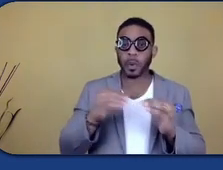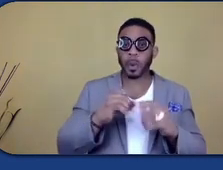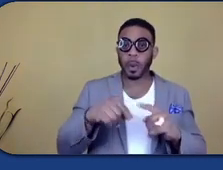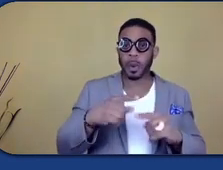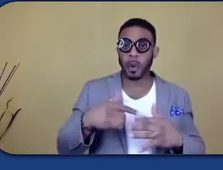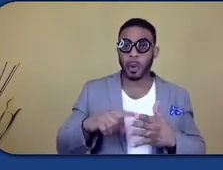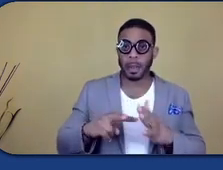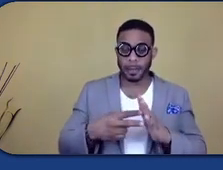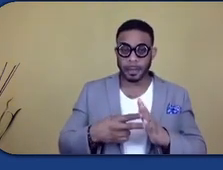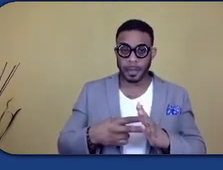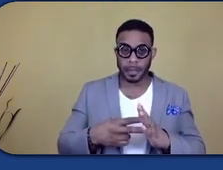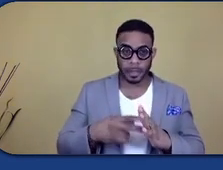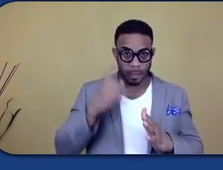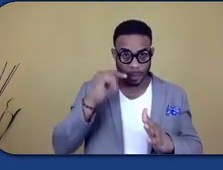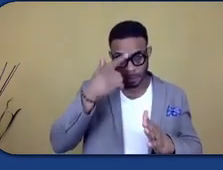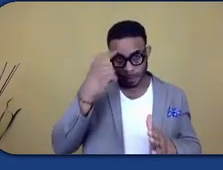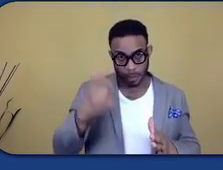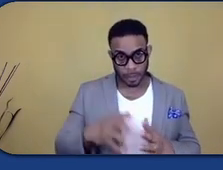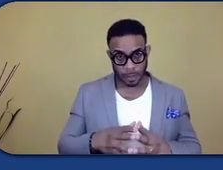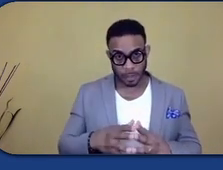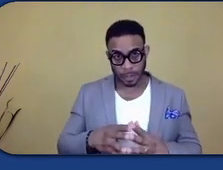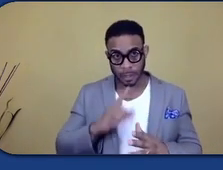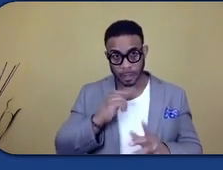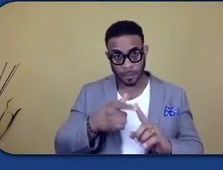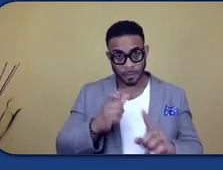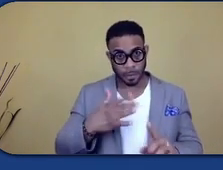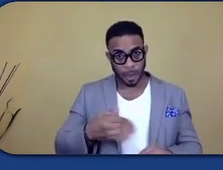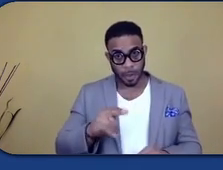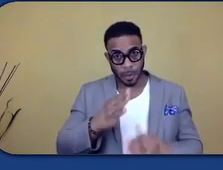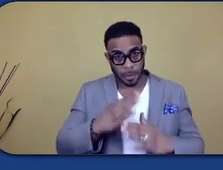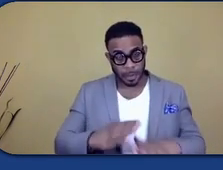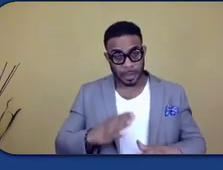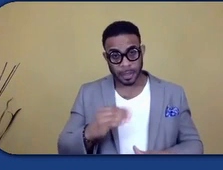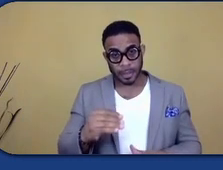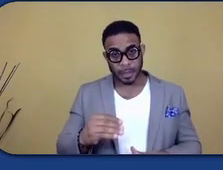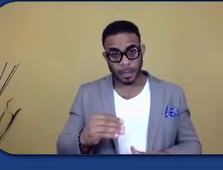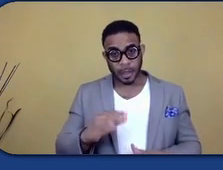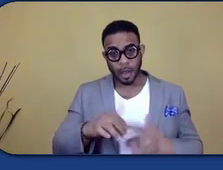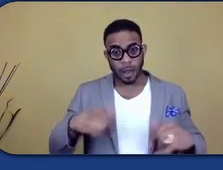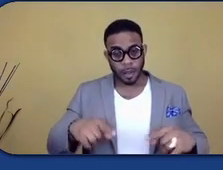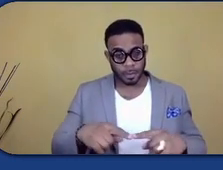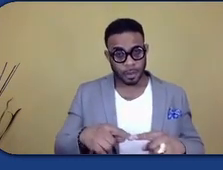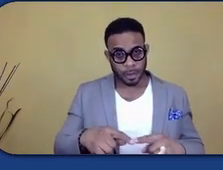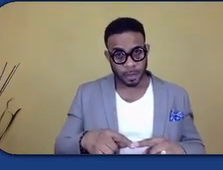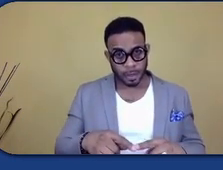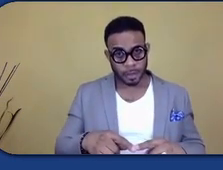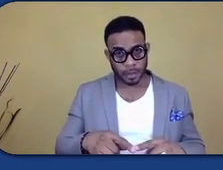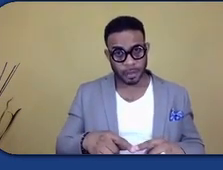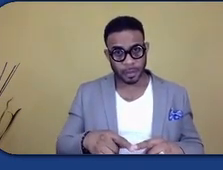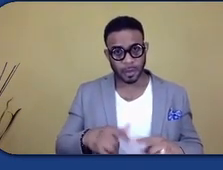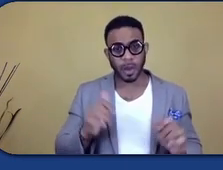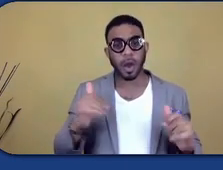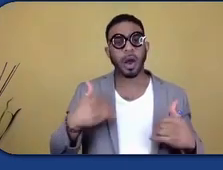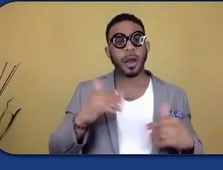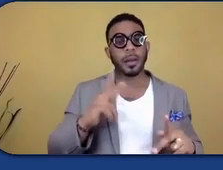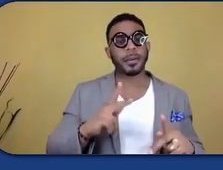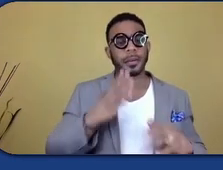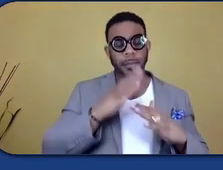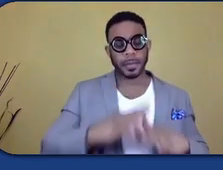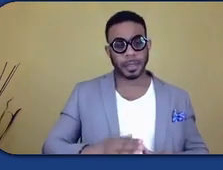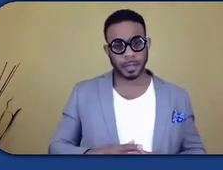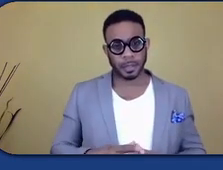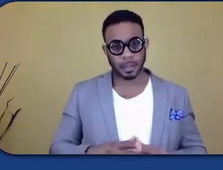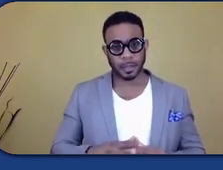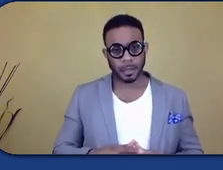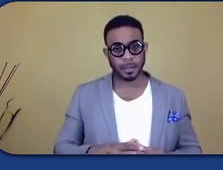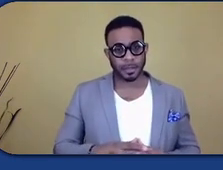to tell us more about what he thinks on the other aspect, because he's from Iron Peace, and all of us, we are Iron Peace, and we